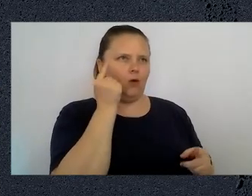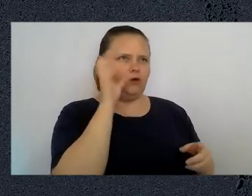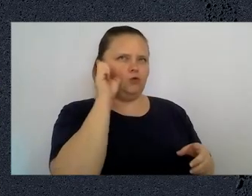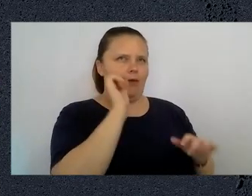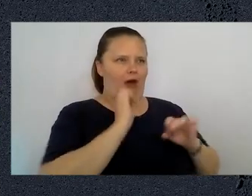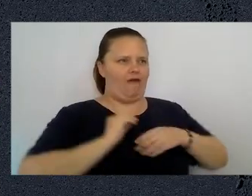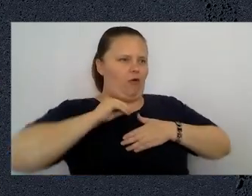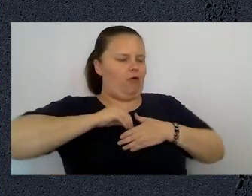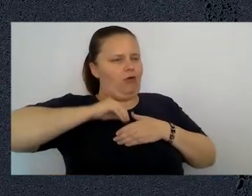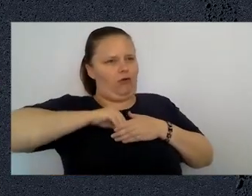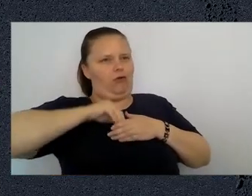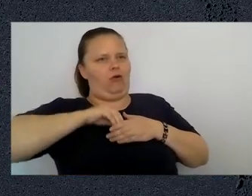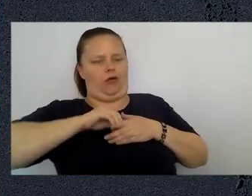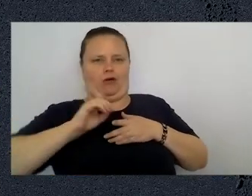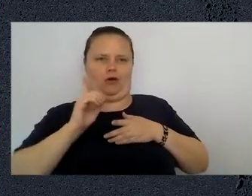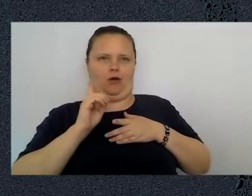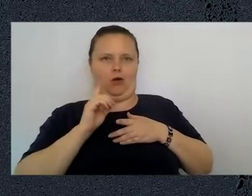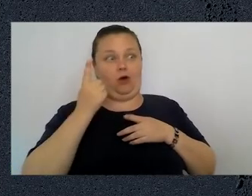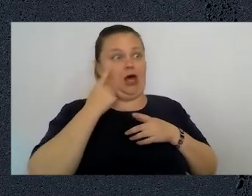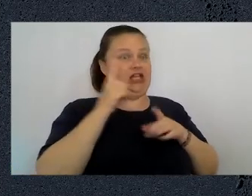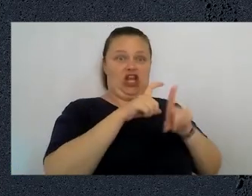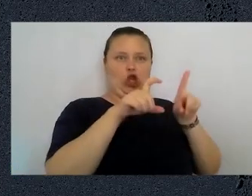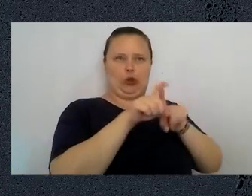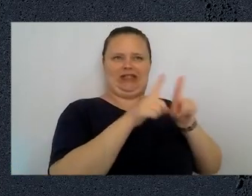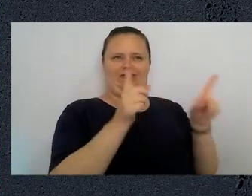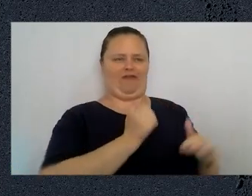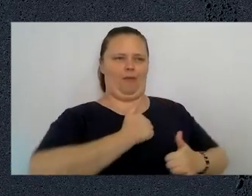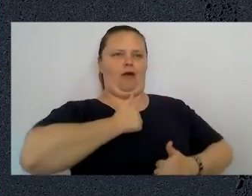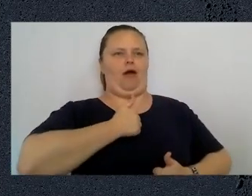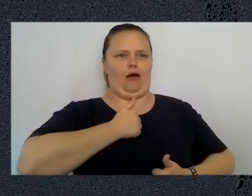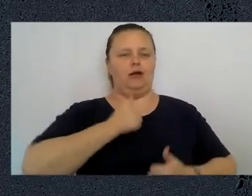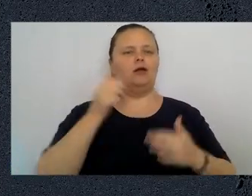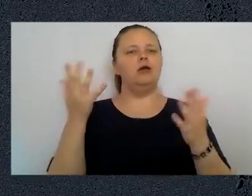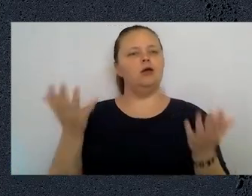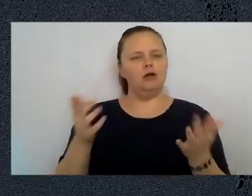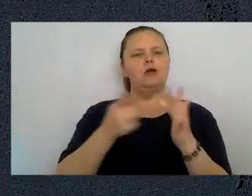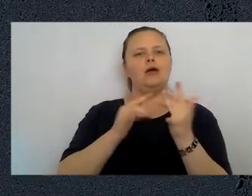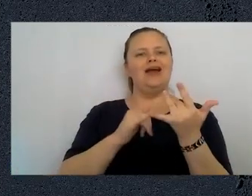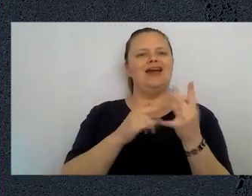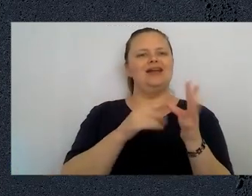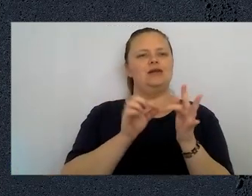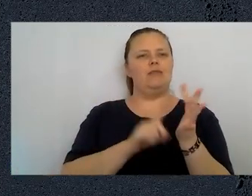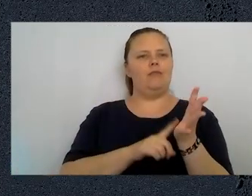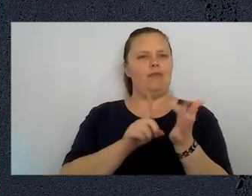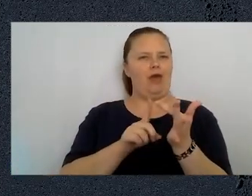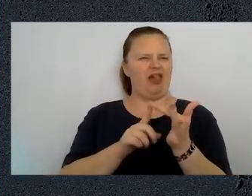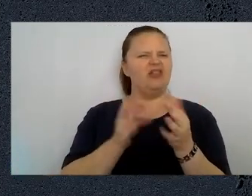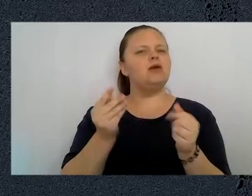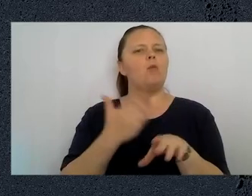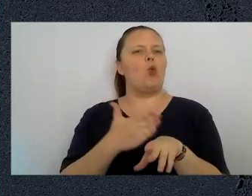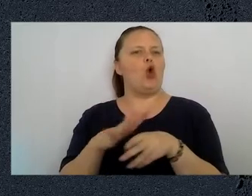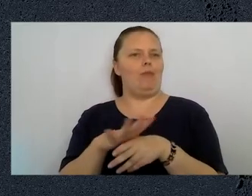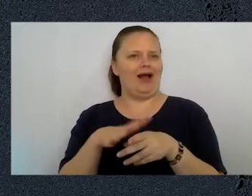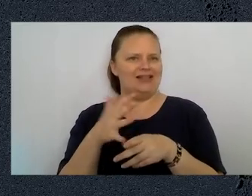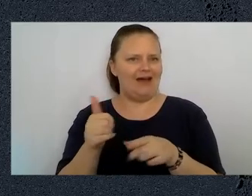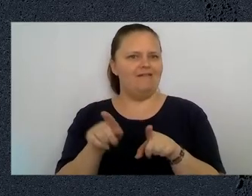thinking when it comes to someone from a culture that's not the same as theirs. And Isabelle, there are ways of that workplaces are doing things like